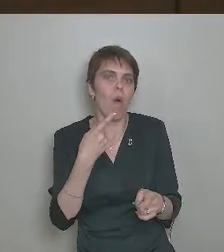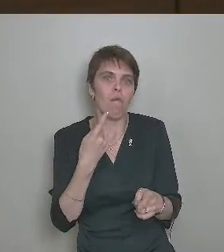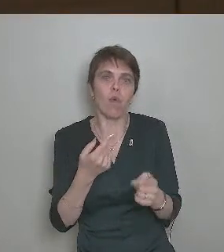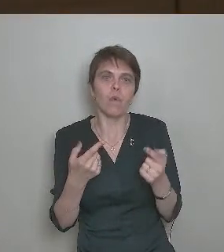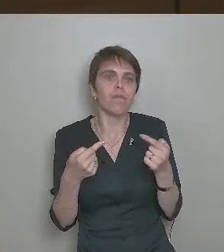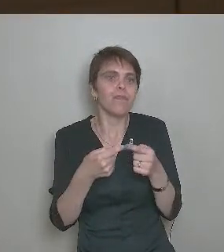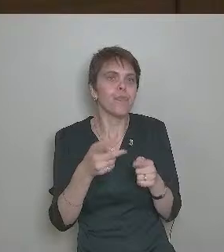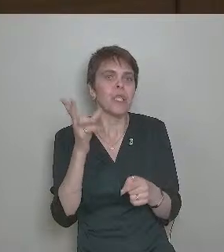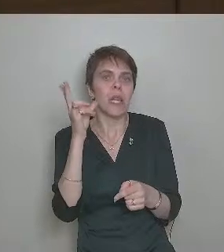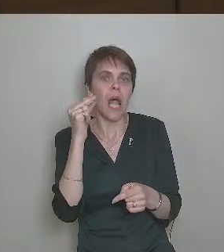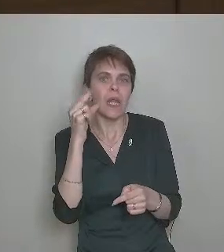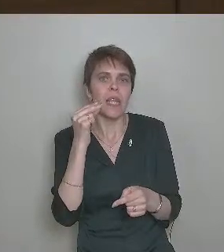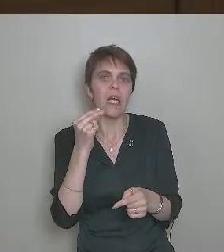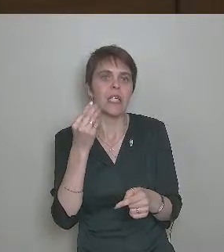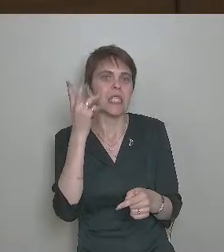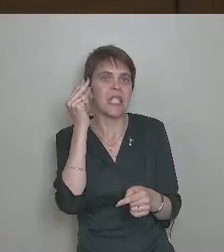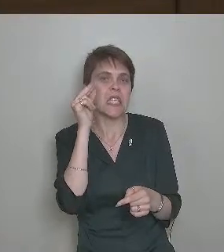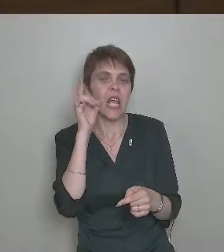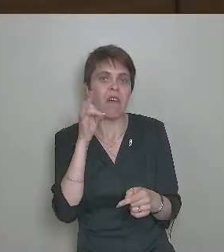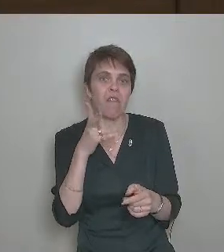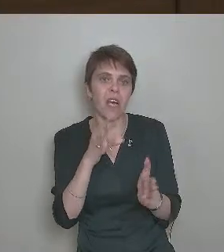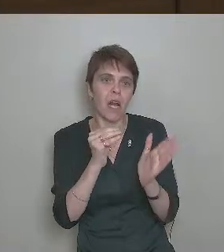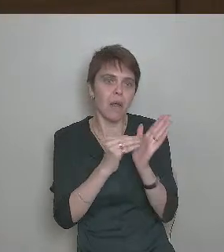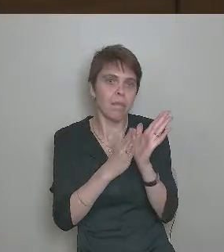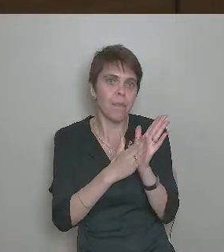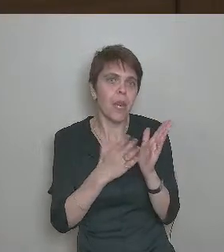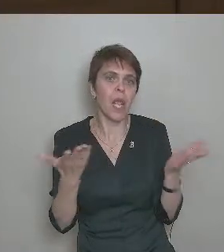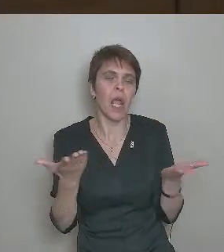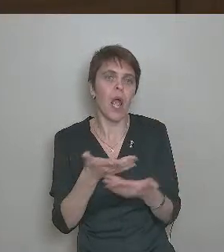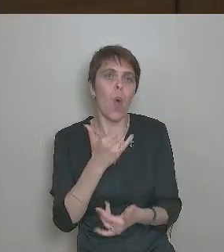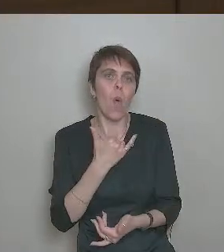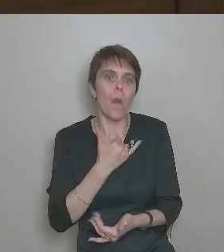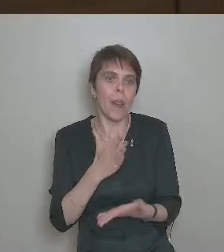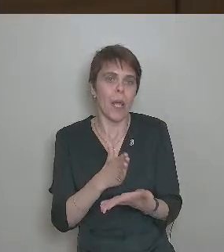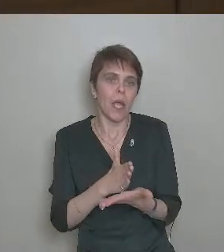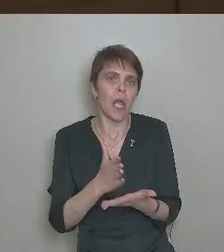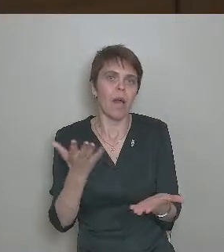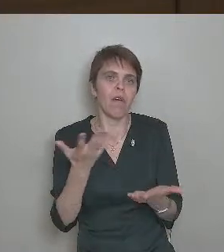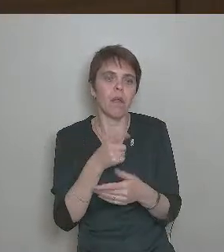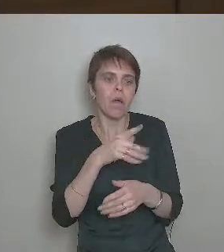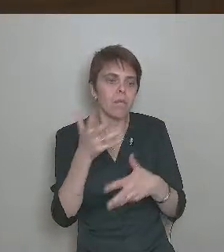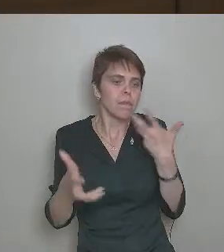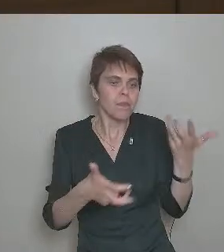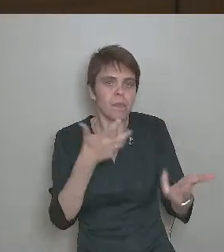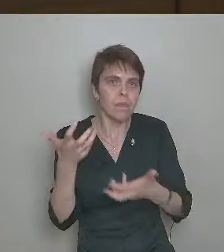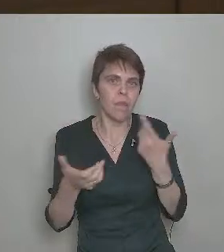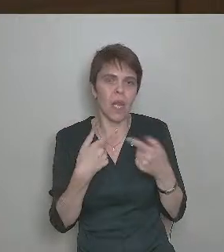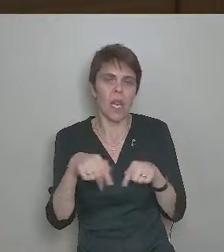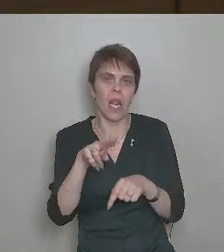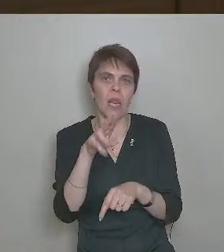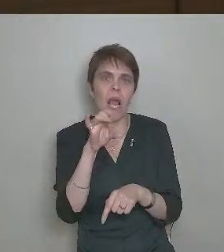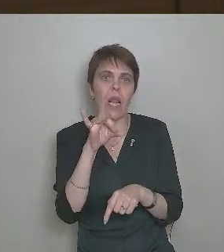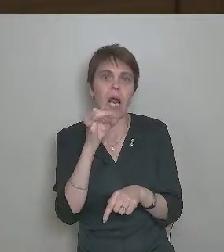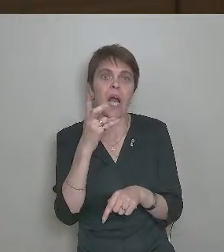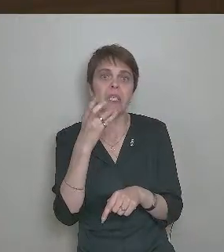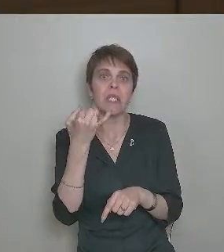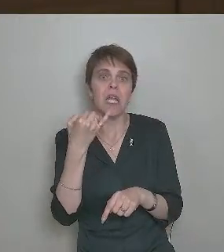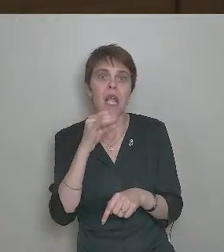of Corruption. And actually, in spite of the fact that they have a huge toolkit for this, they